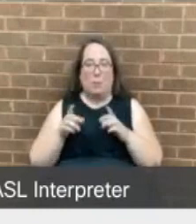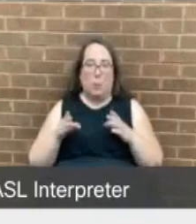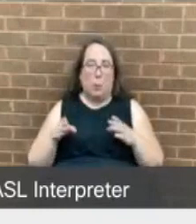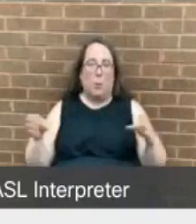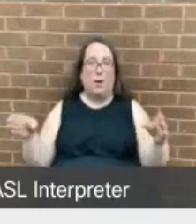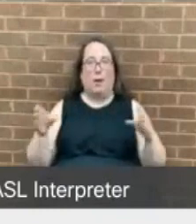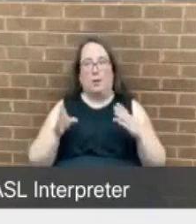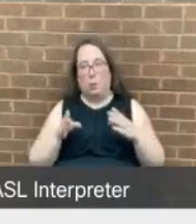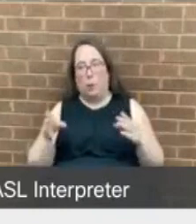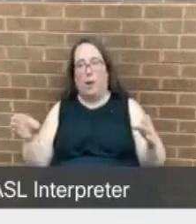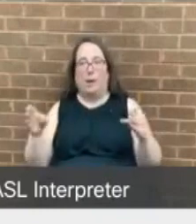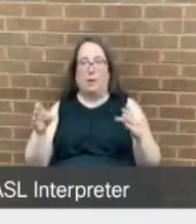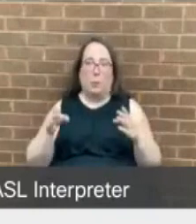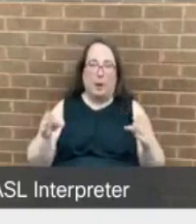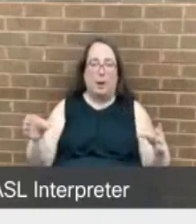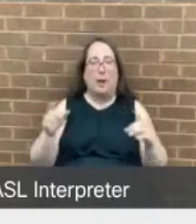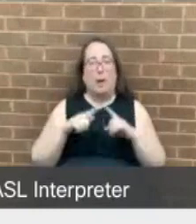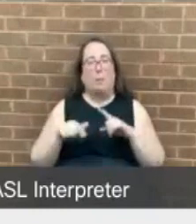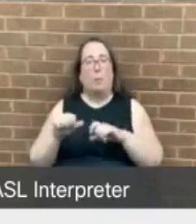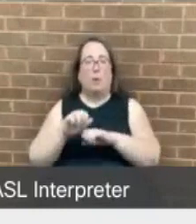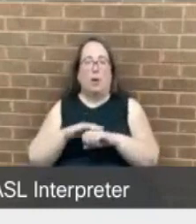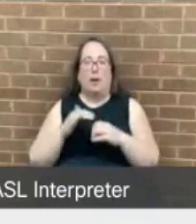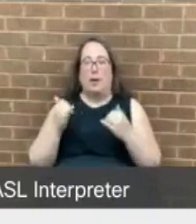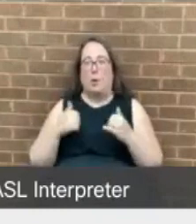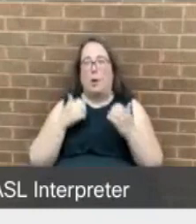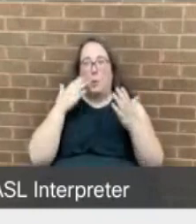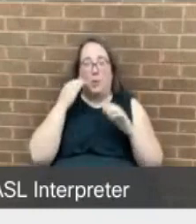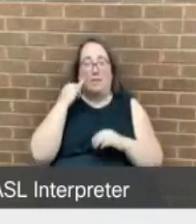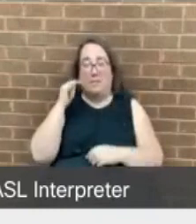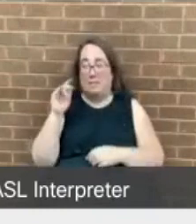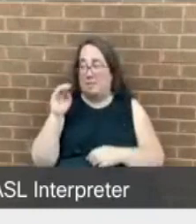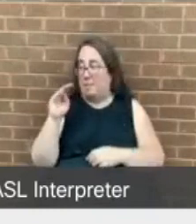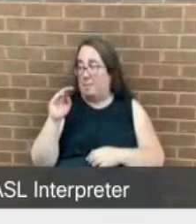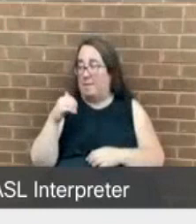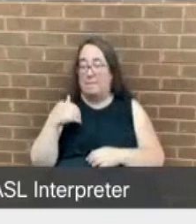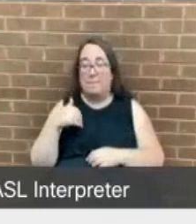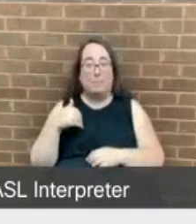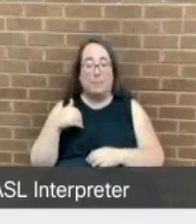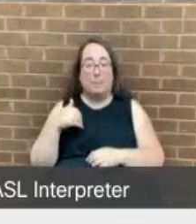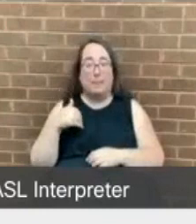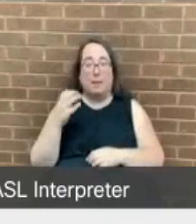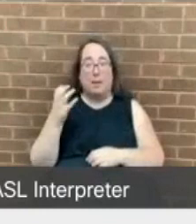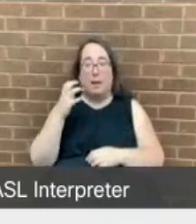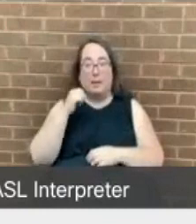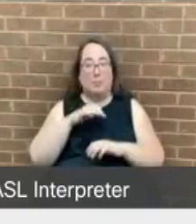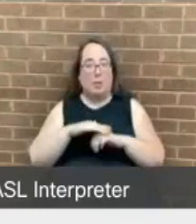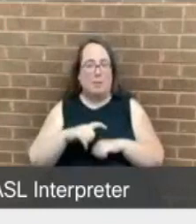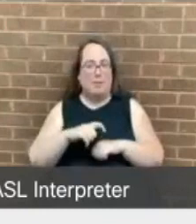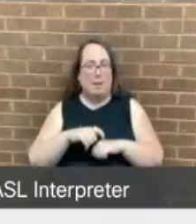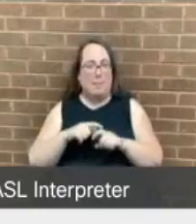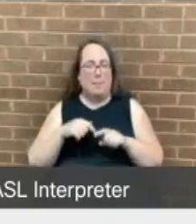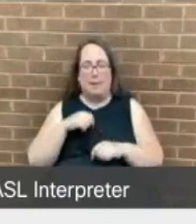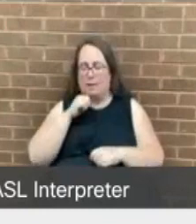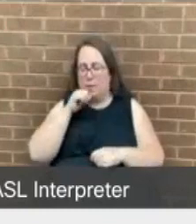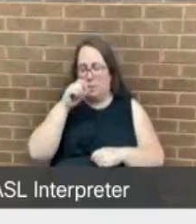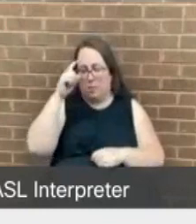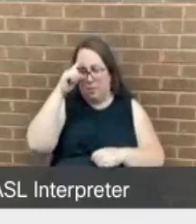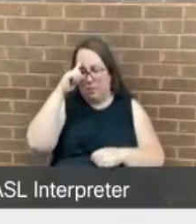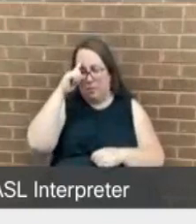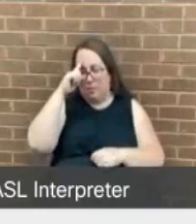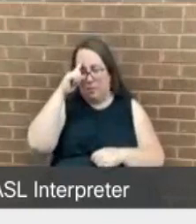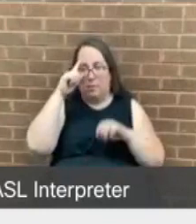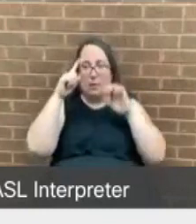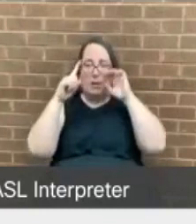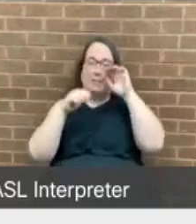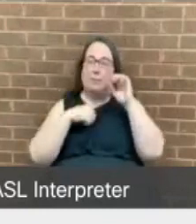the roadway. But we're working on that. I don't know if Tim has the estimate on that, but I don't think it would.